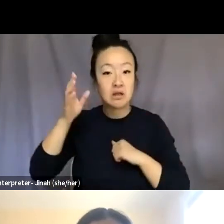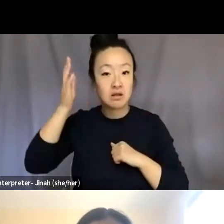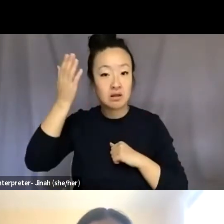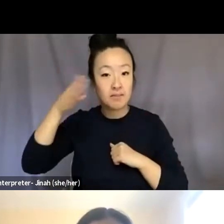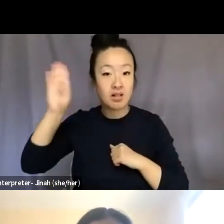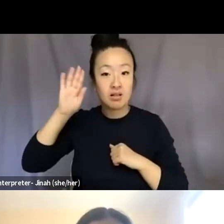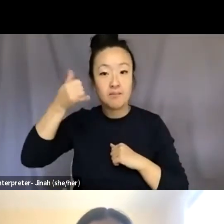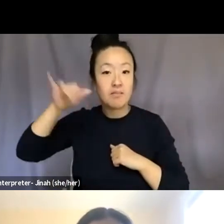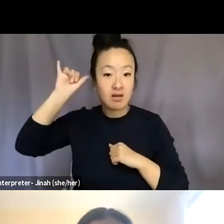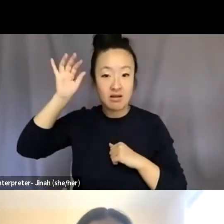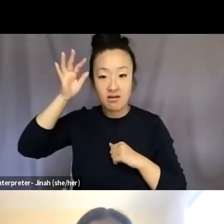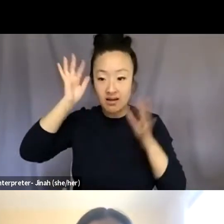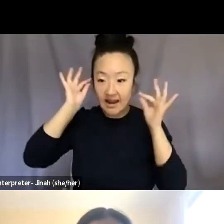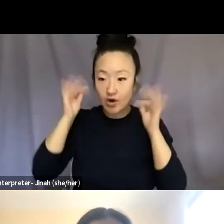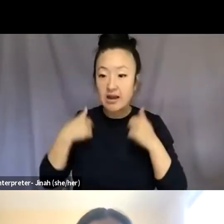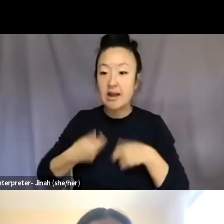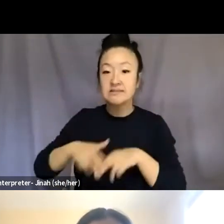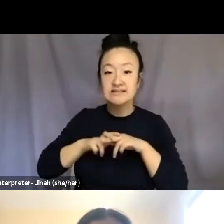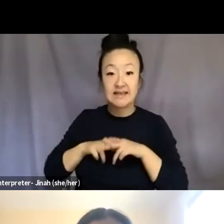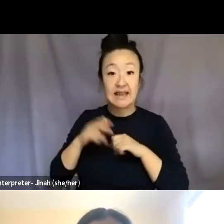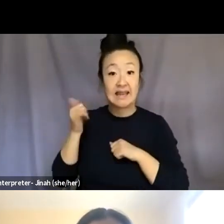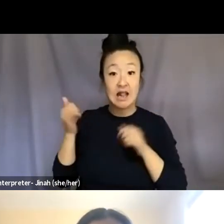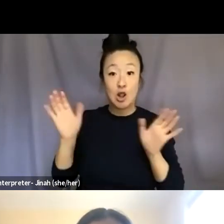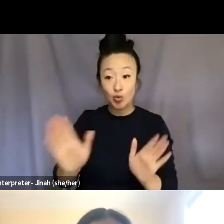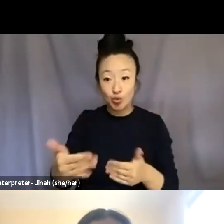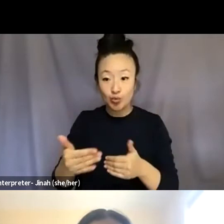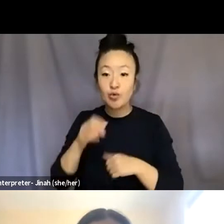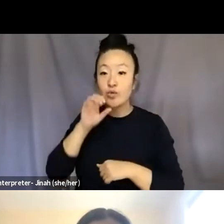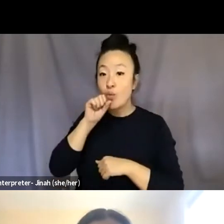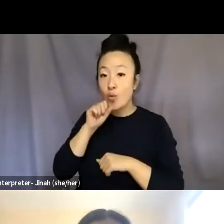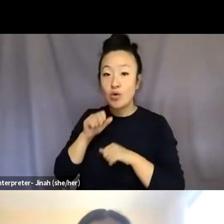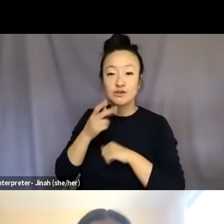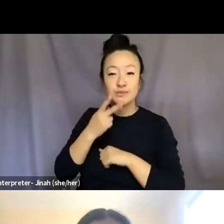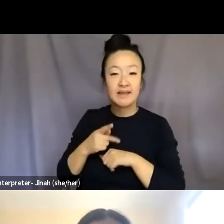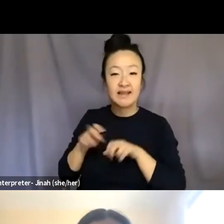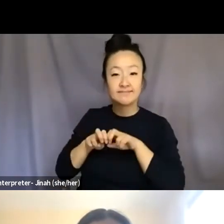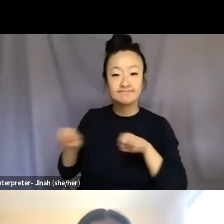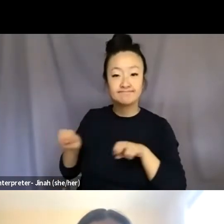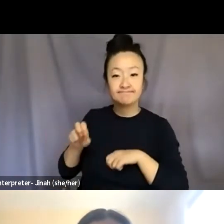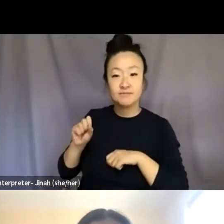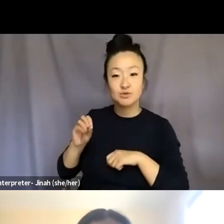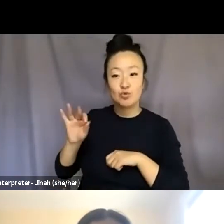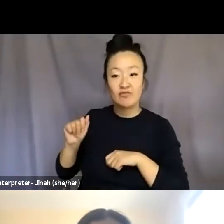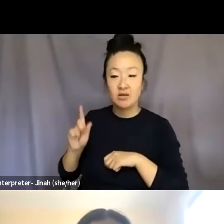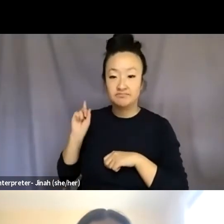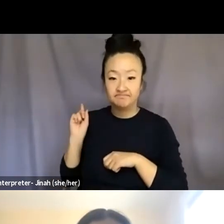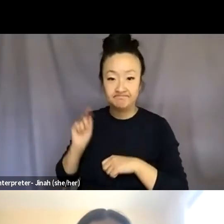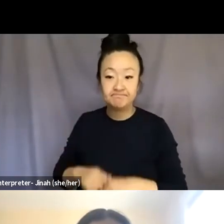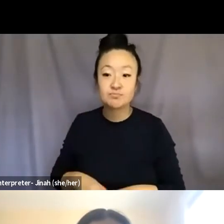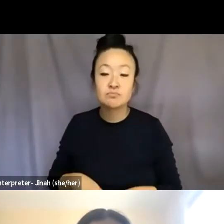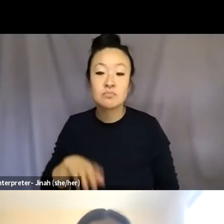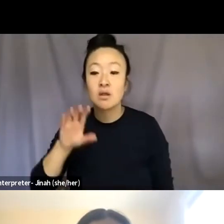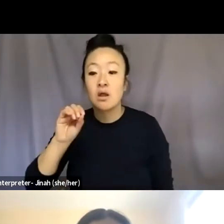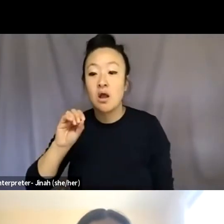sitting in a yellow room with an orange and pink sofa. On the boards, I feel